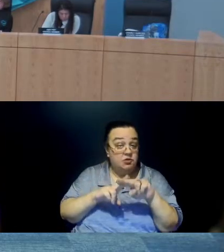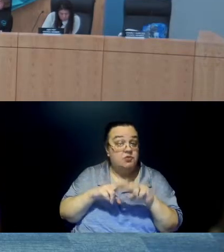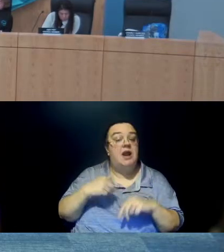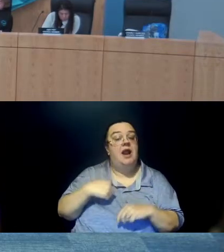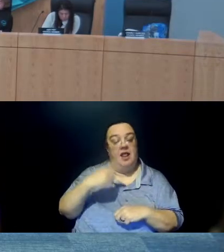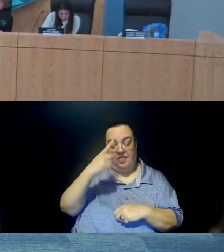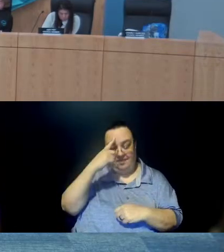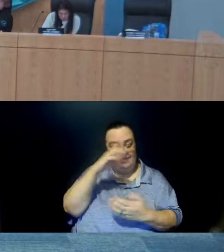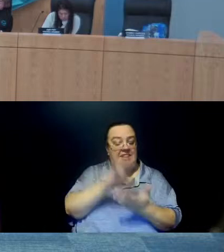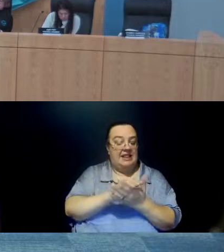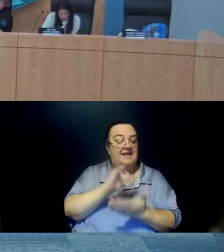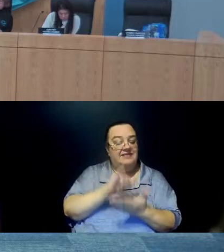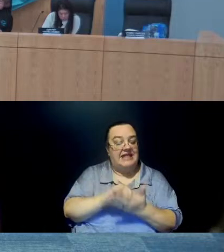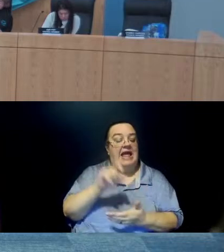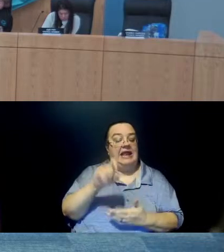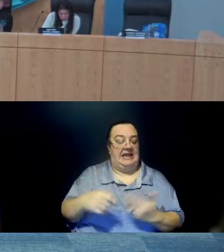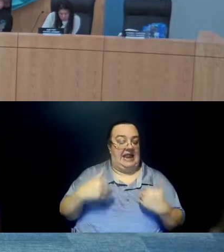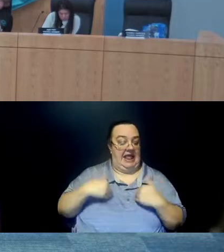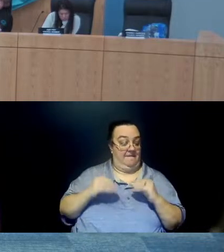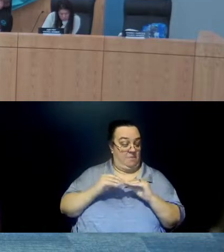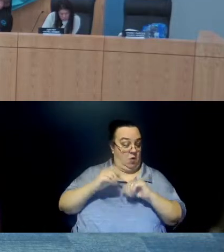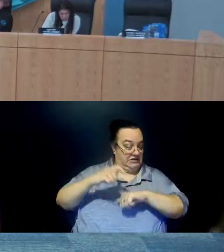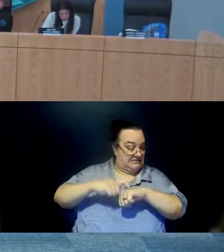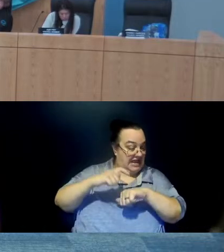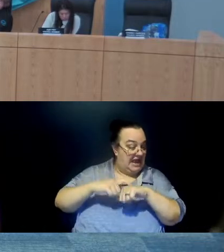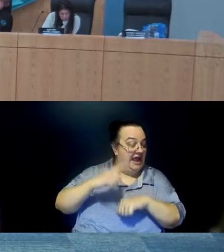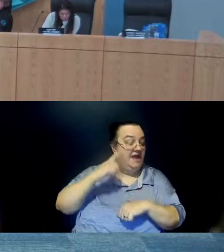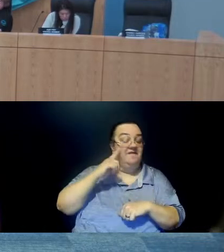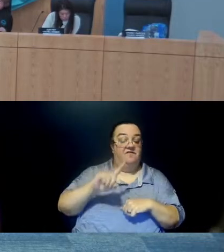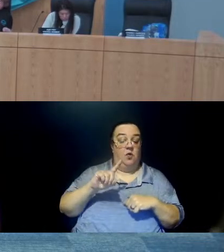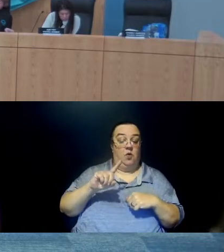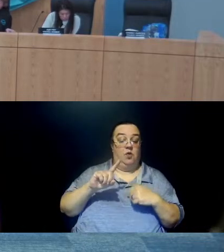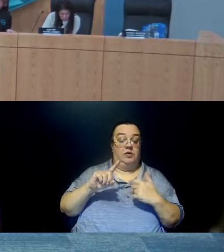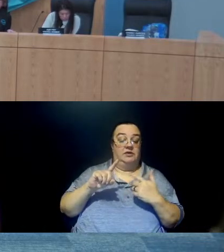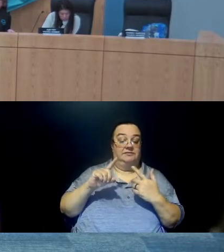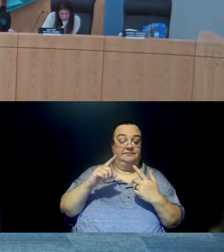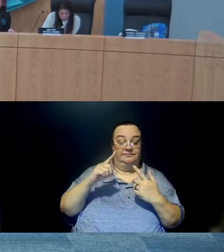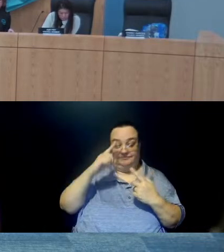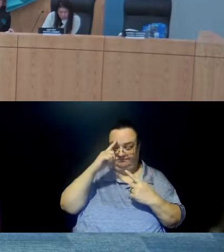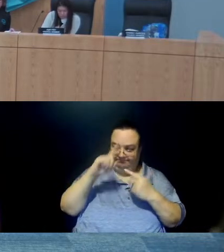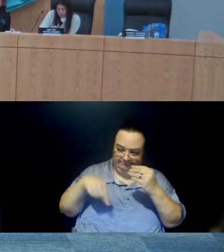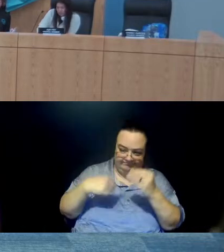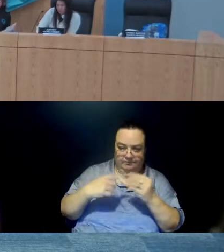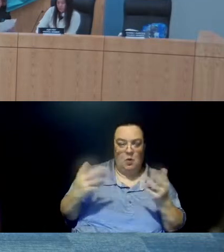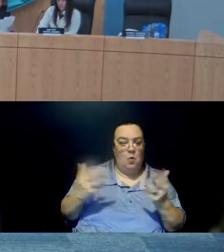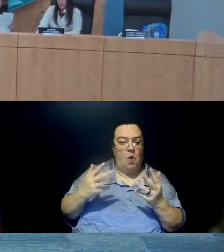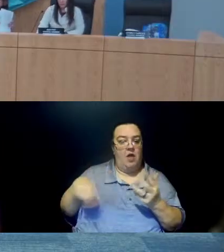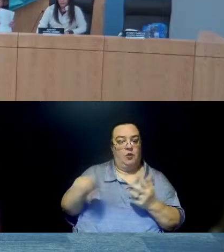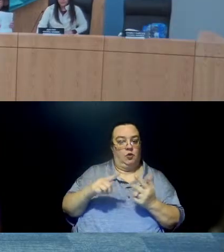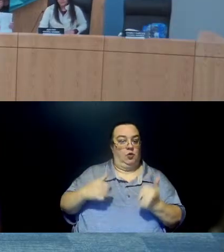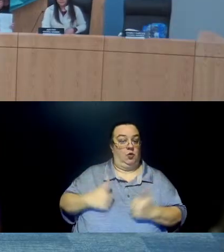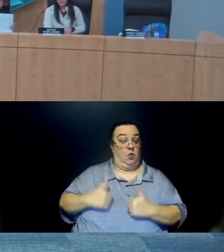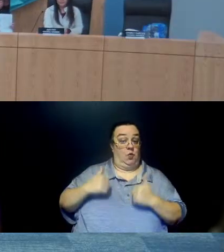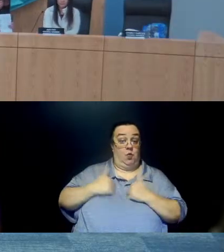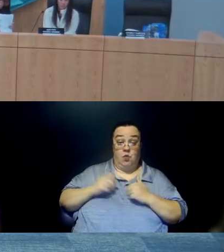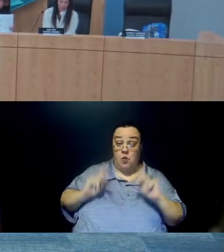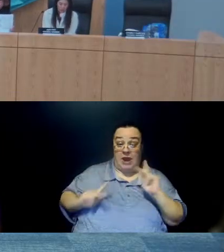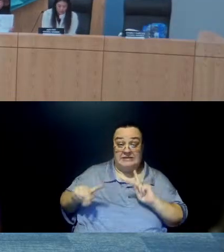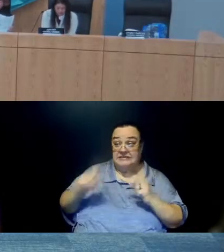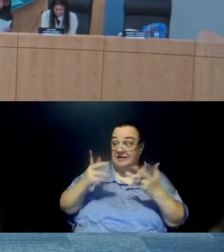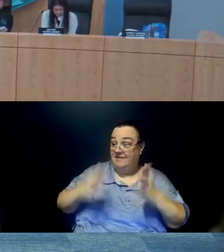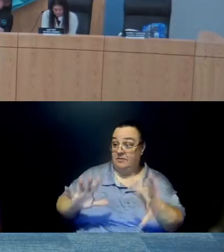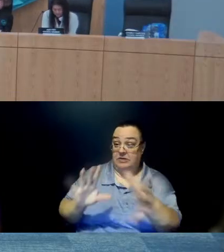that there needs to be more time in consideration of what the residents have said.